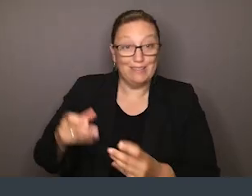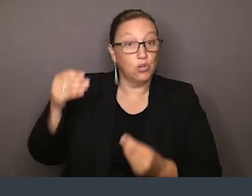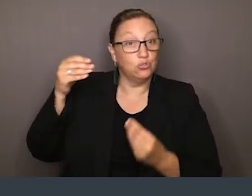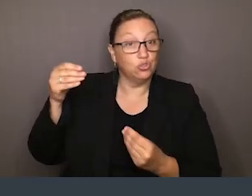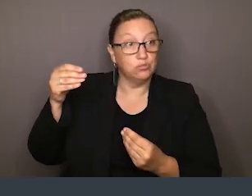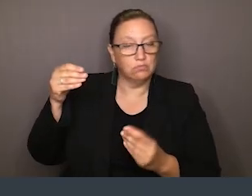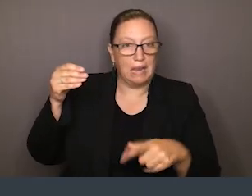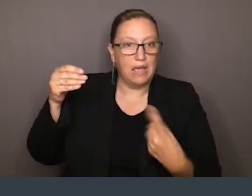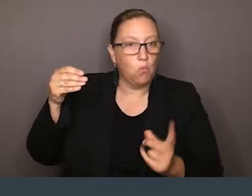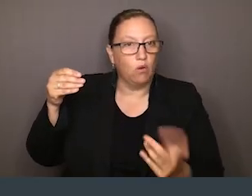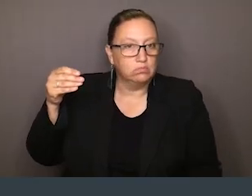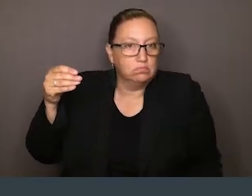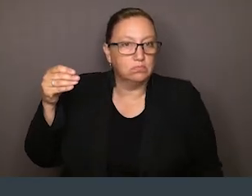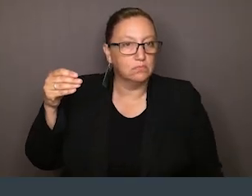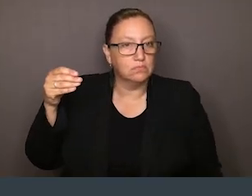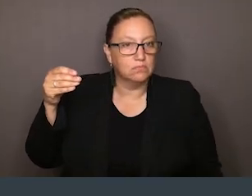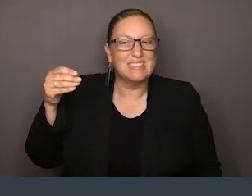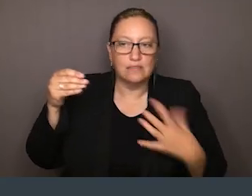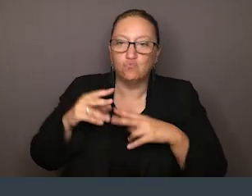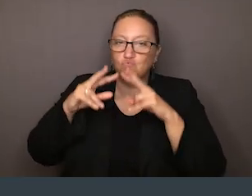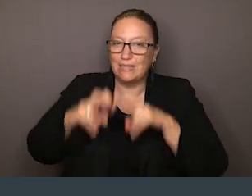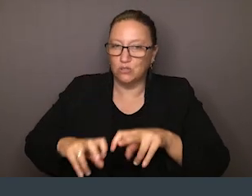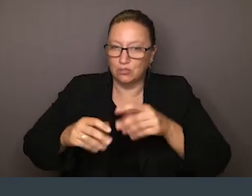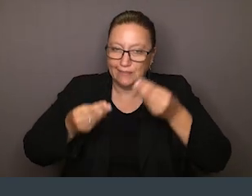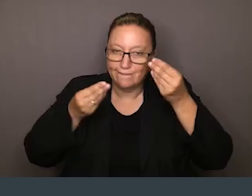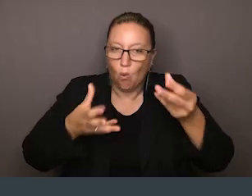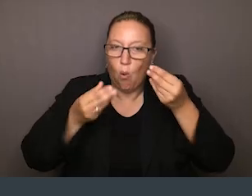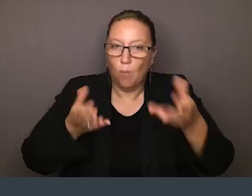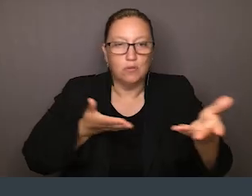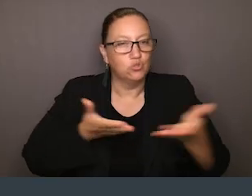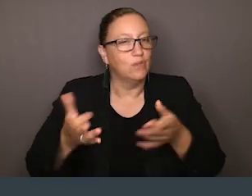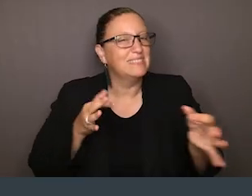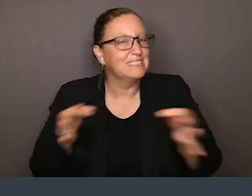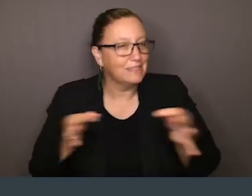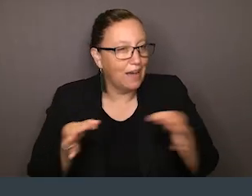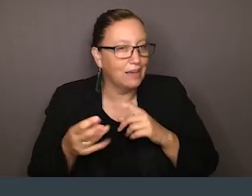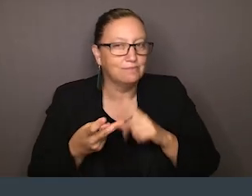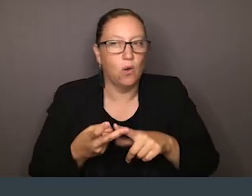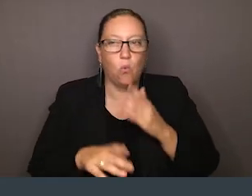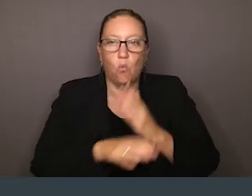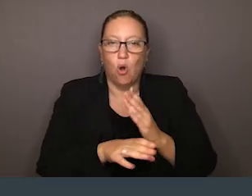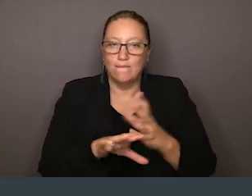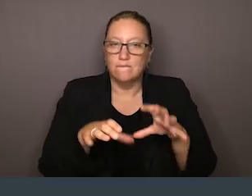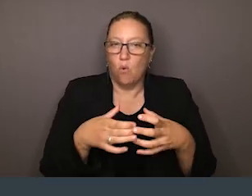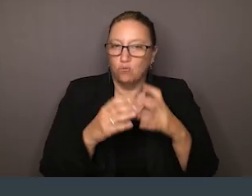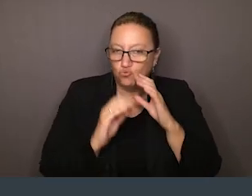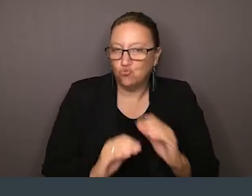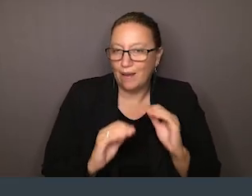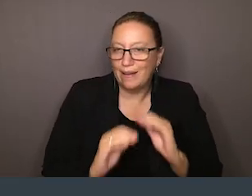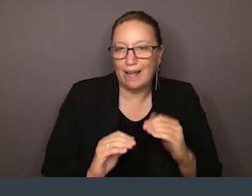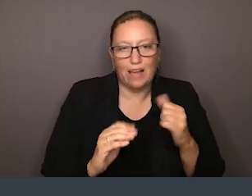translation. We need our research to directly inform service design, workforce training,